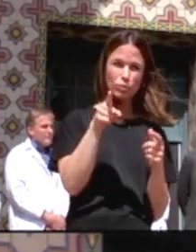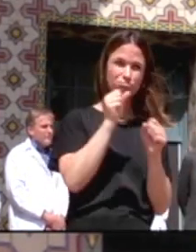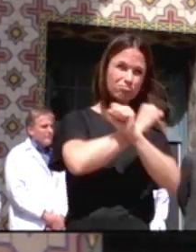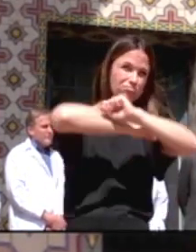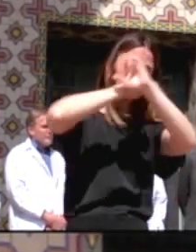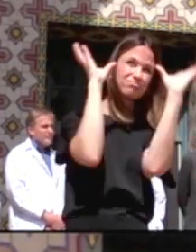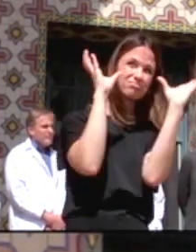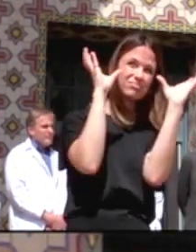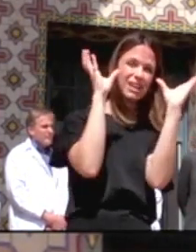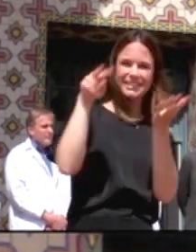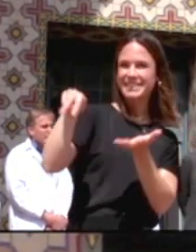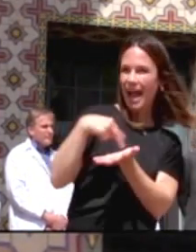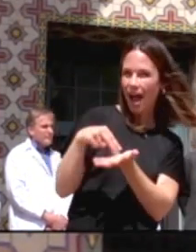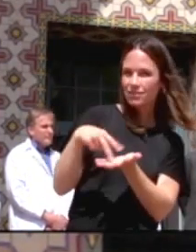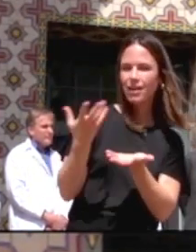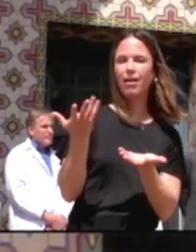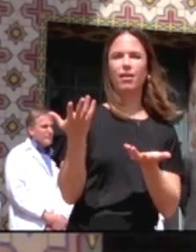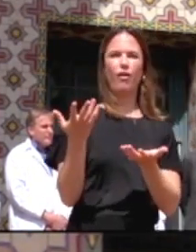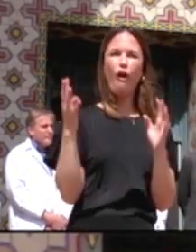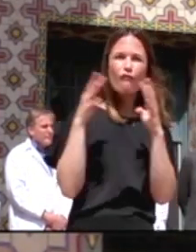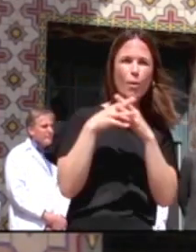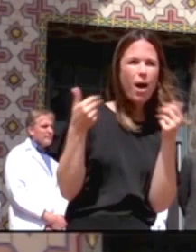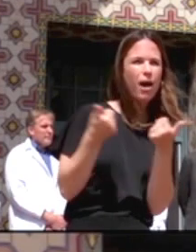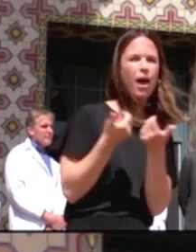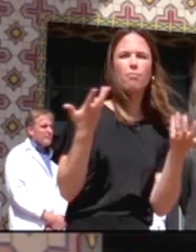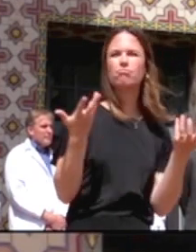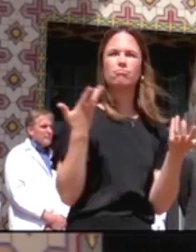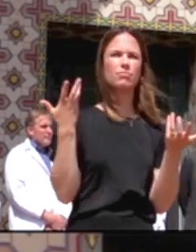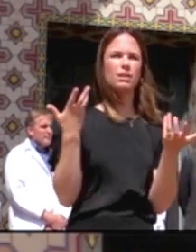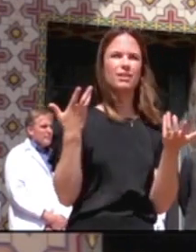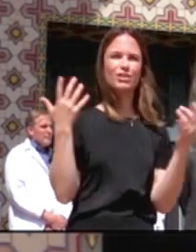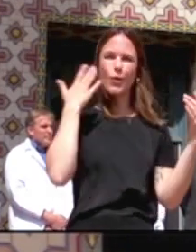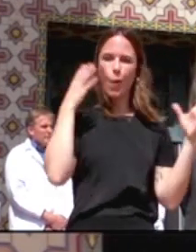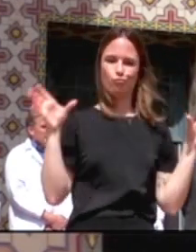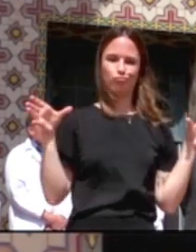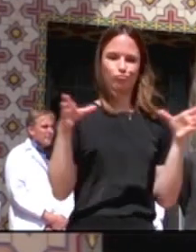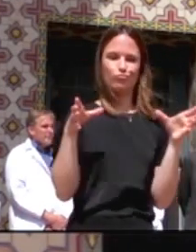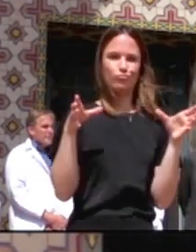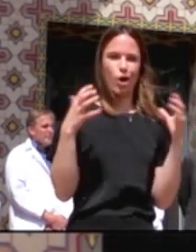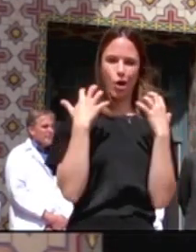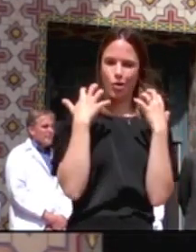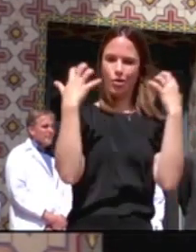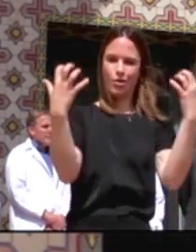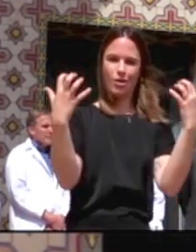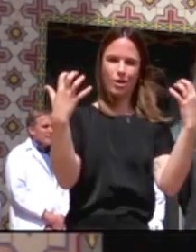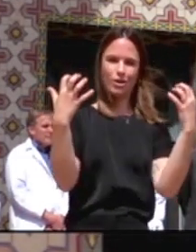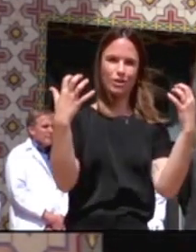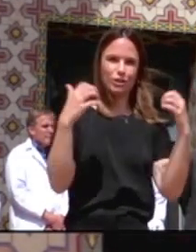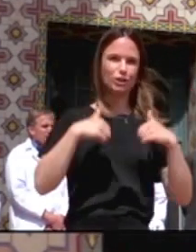envision dances and football games and crowded gymnasiums and